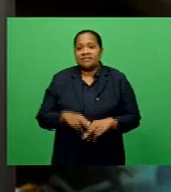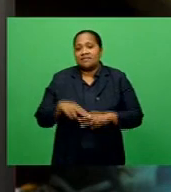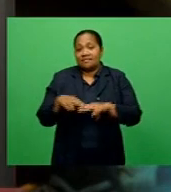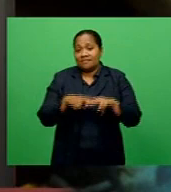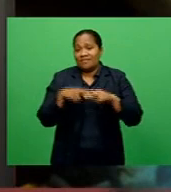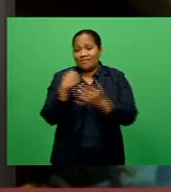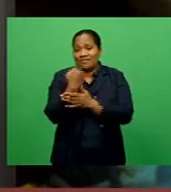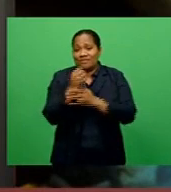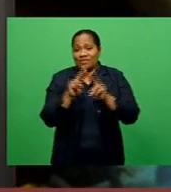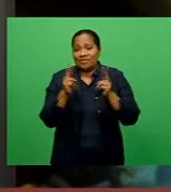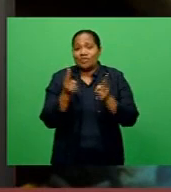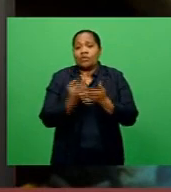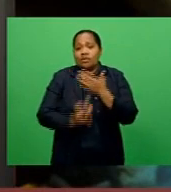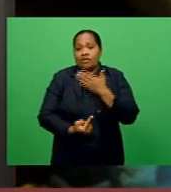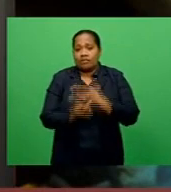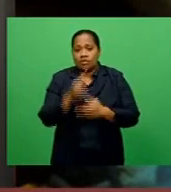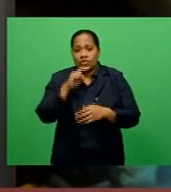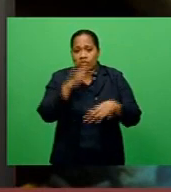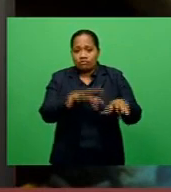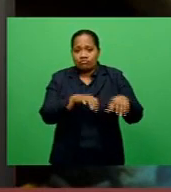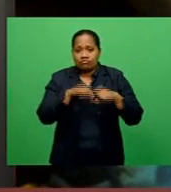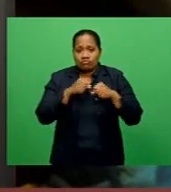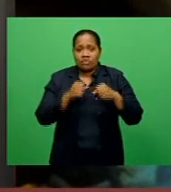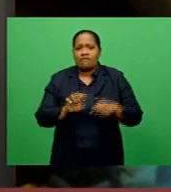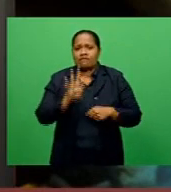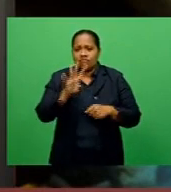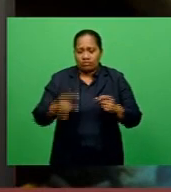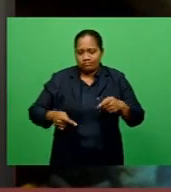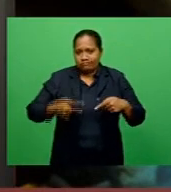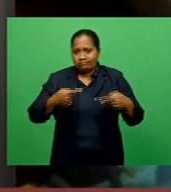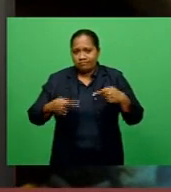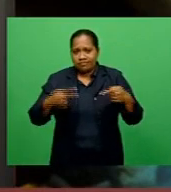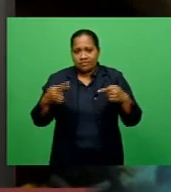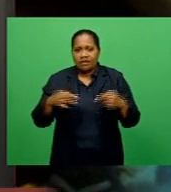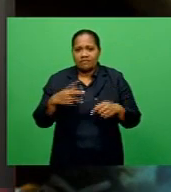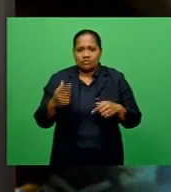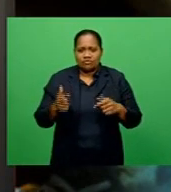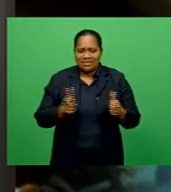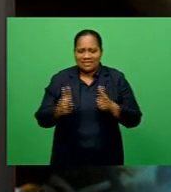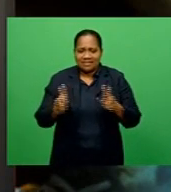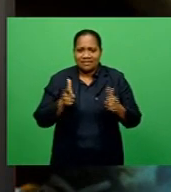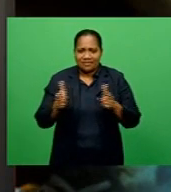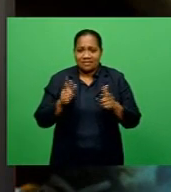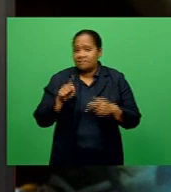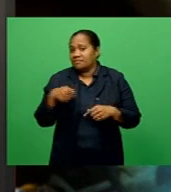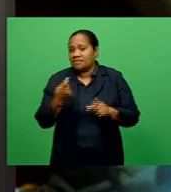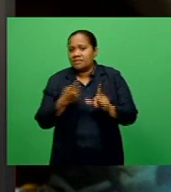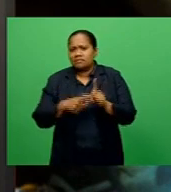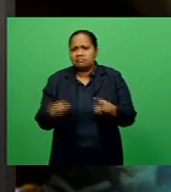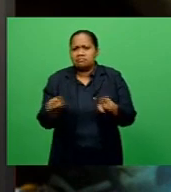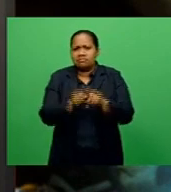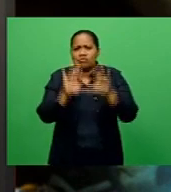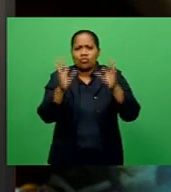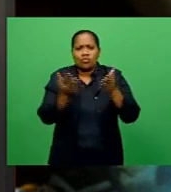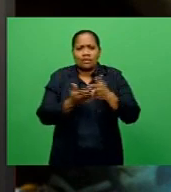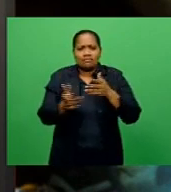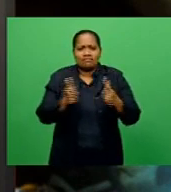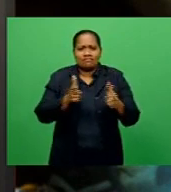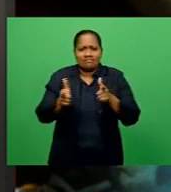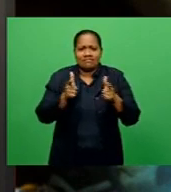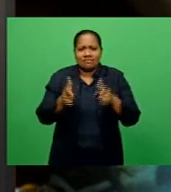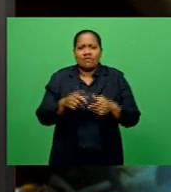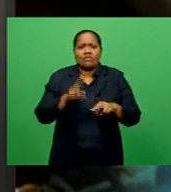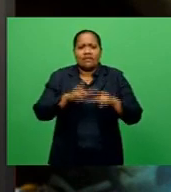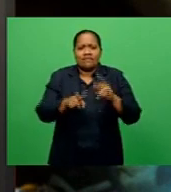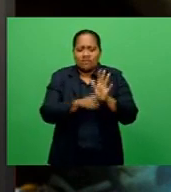The Fiji Rugby Union will host its own 4-tournament 7 series next year. Similar to the World 7 Series, the FRU